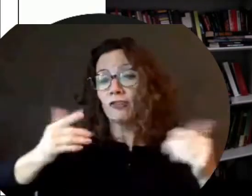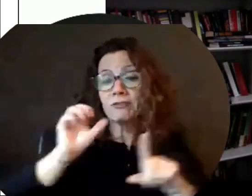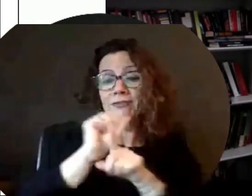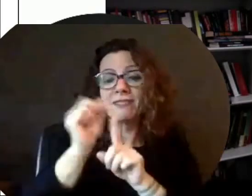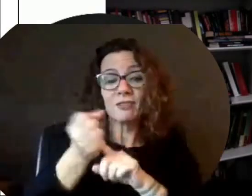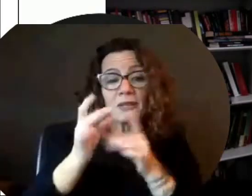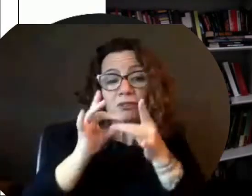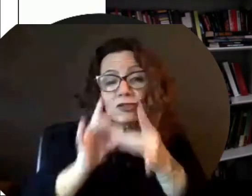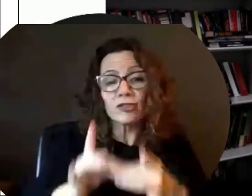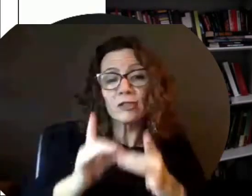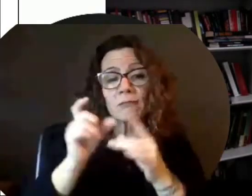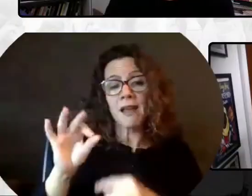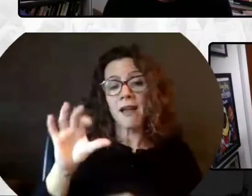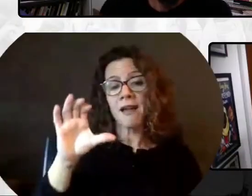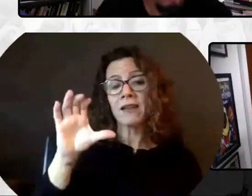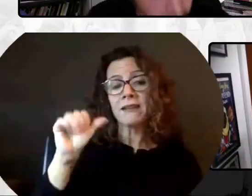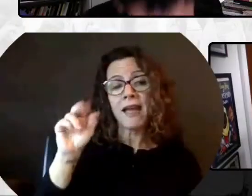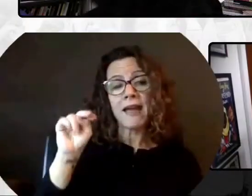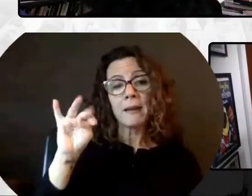world we need.